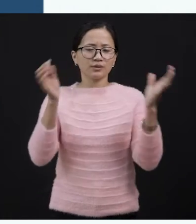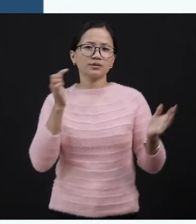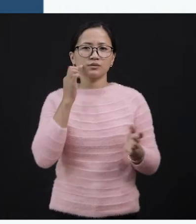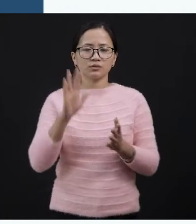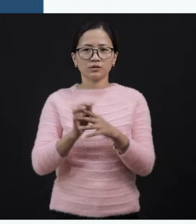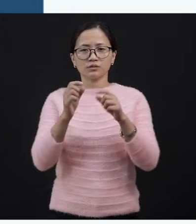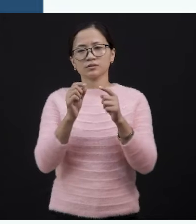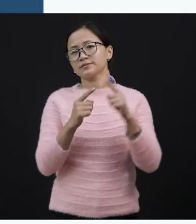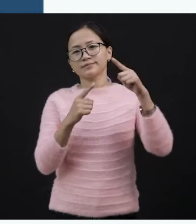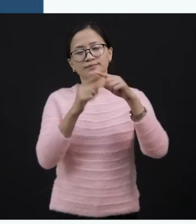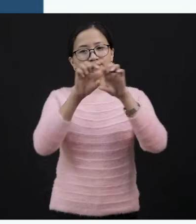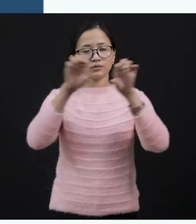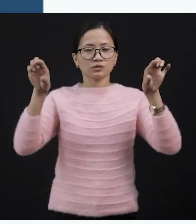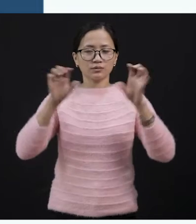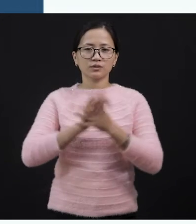topics.